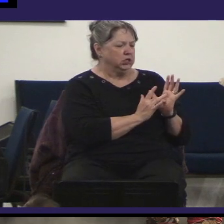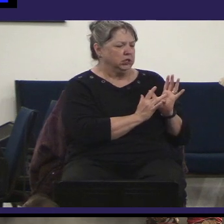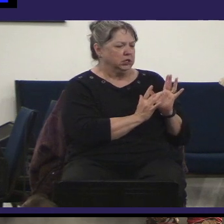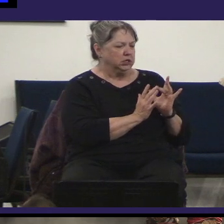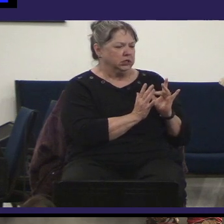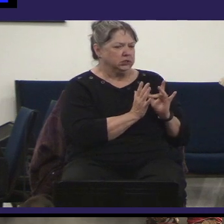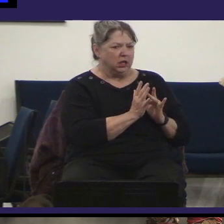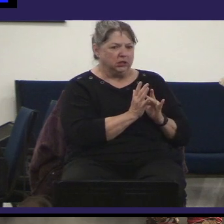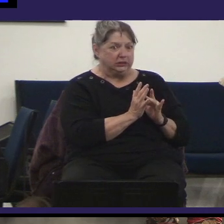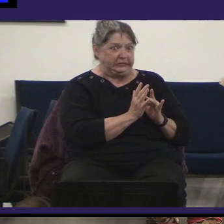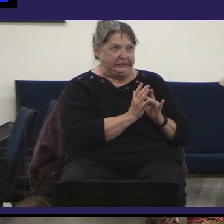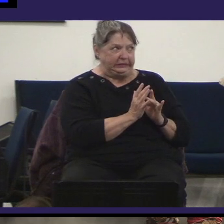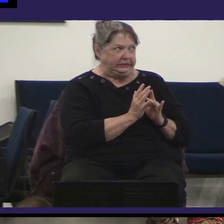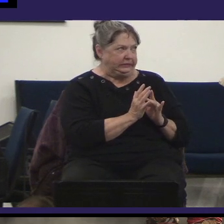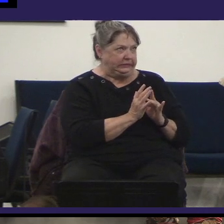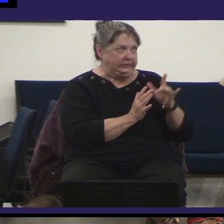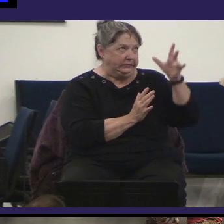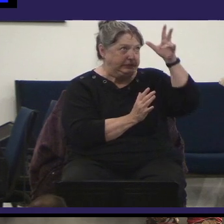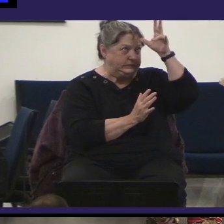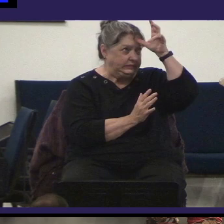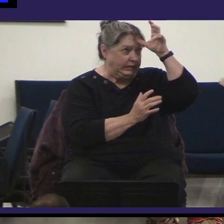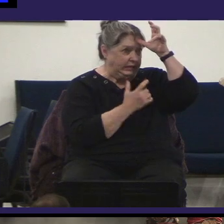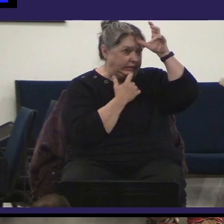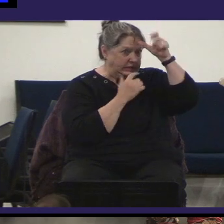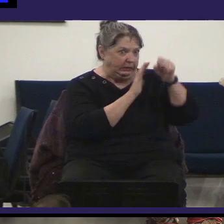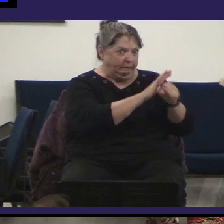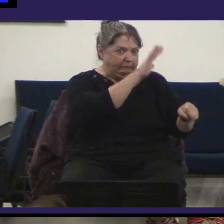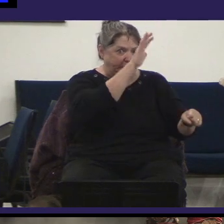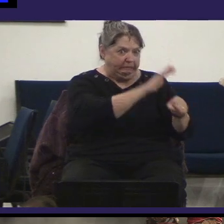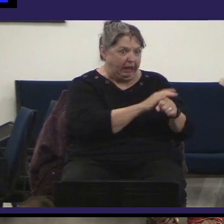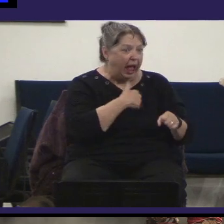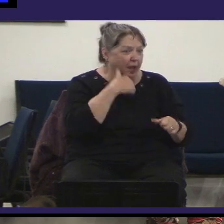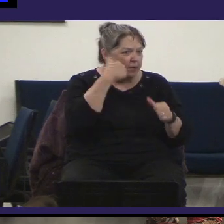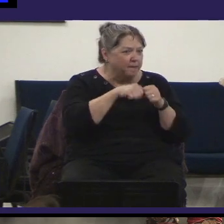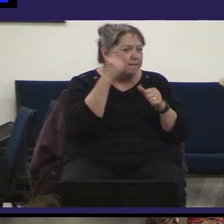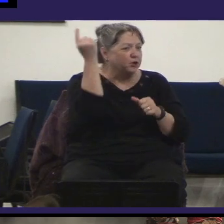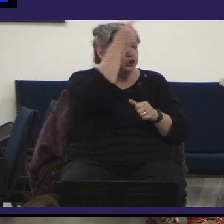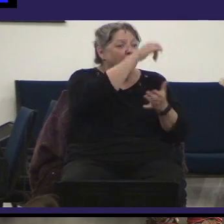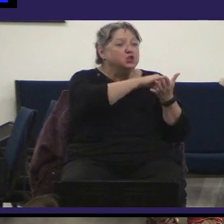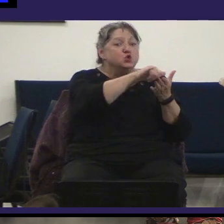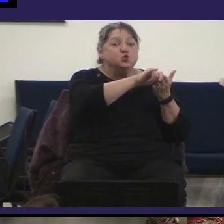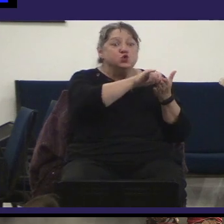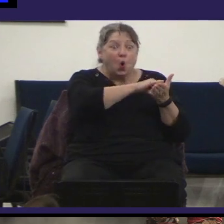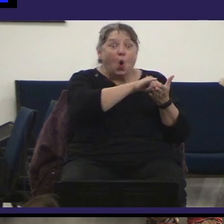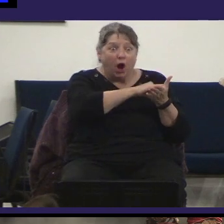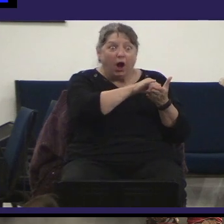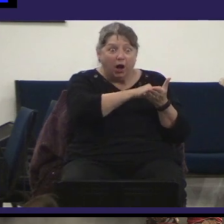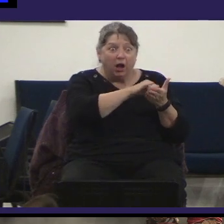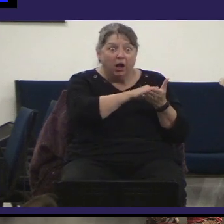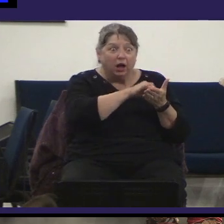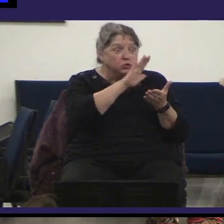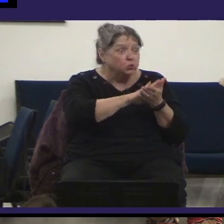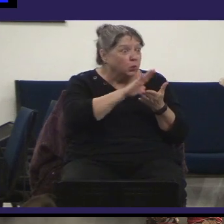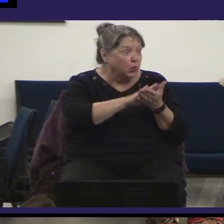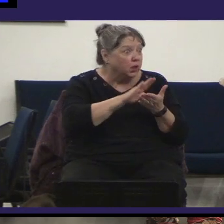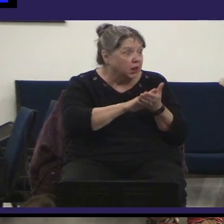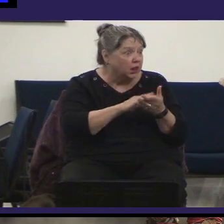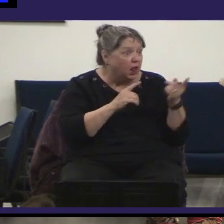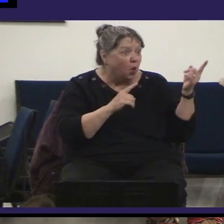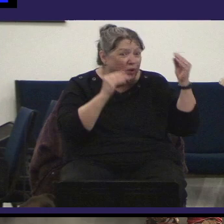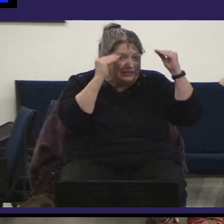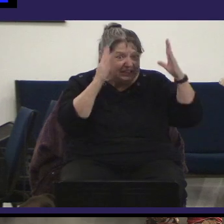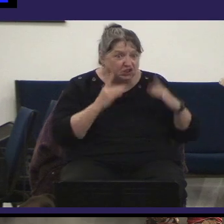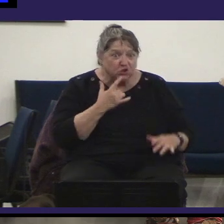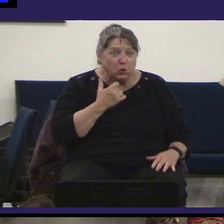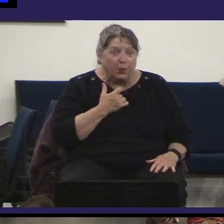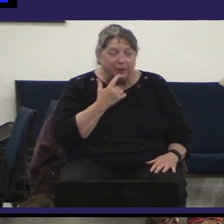problems might happen. I remember a school in New York City that I was told from a teacher who worked there that someone